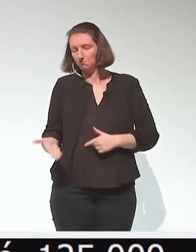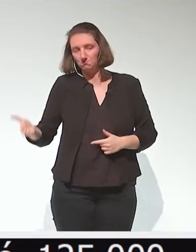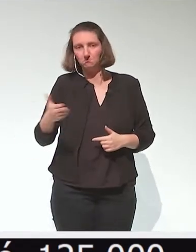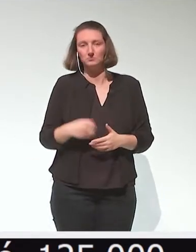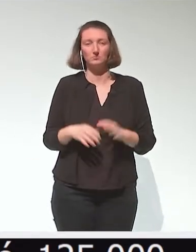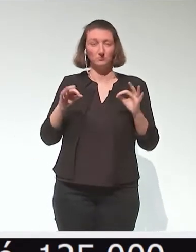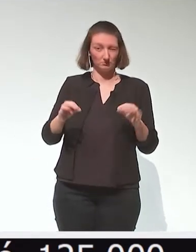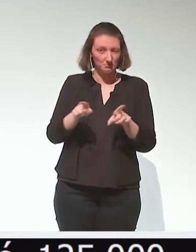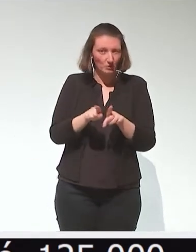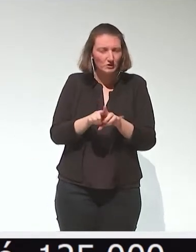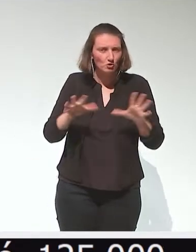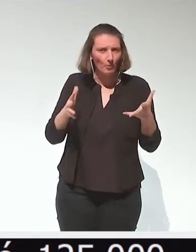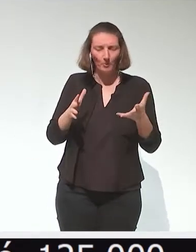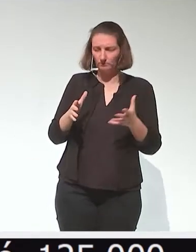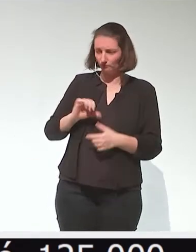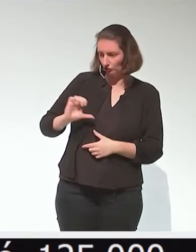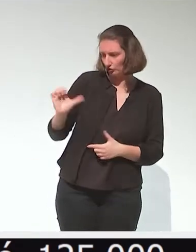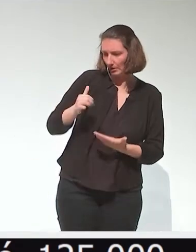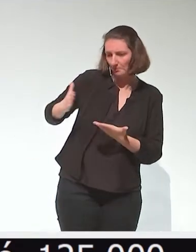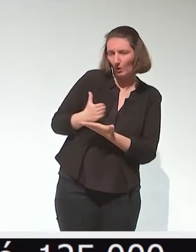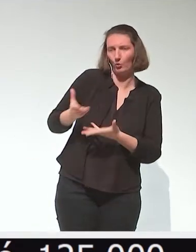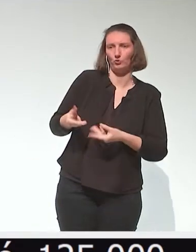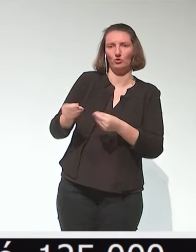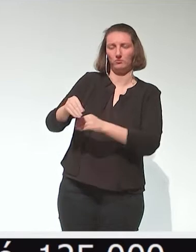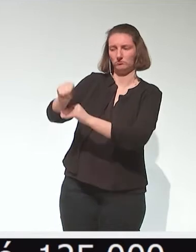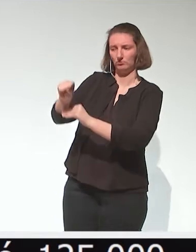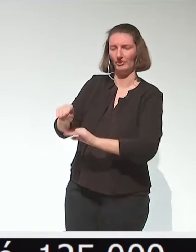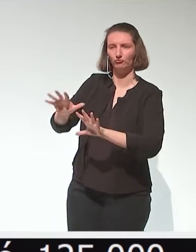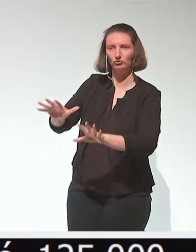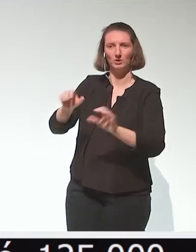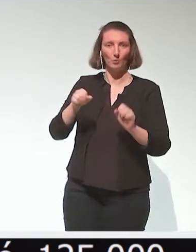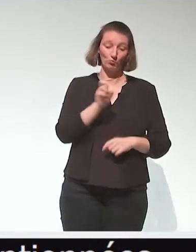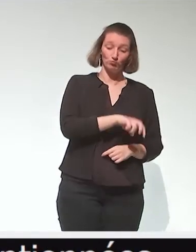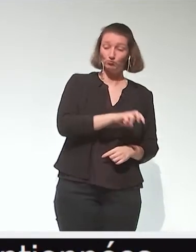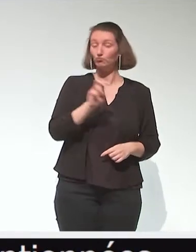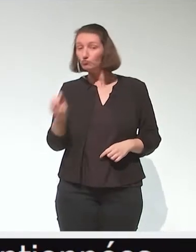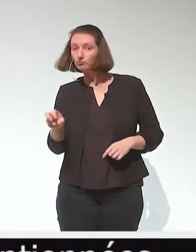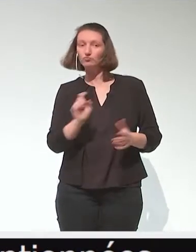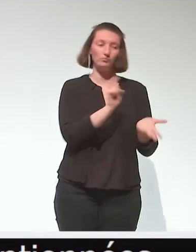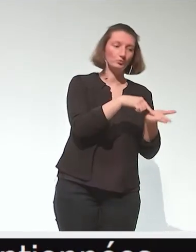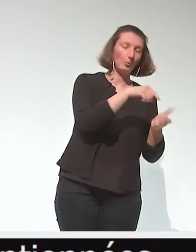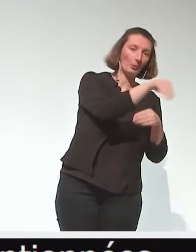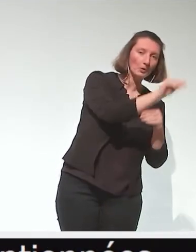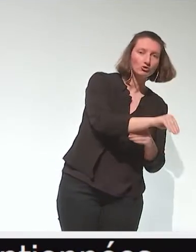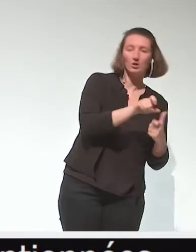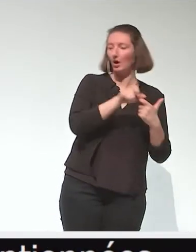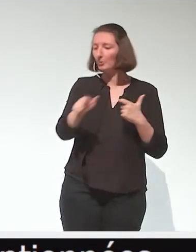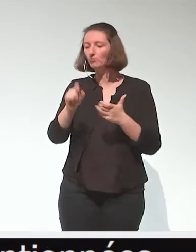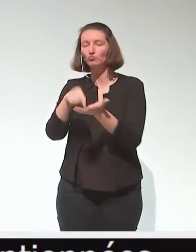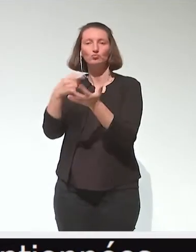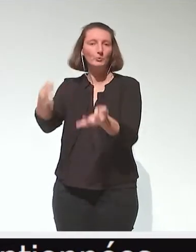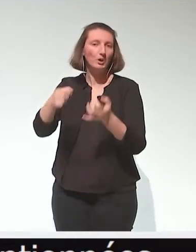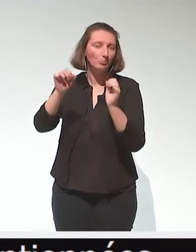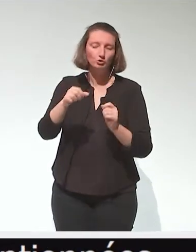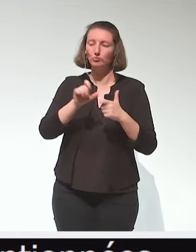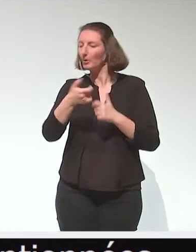who work with subsidies. So we have to be able to shift from one place to another, which